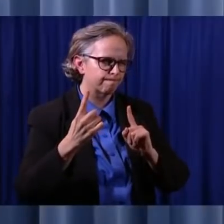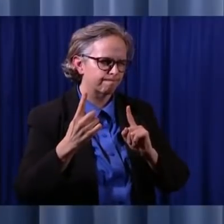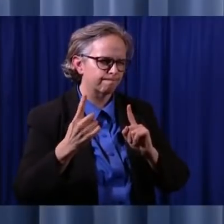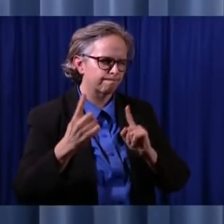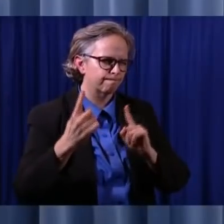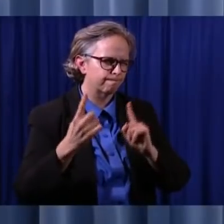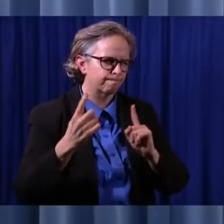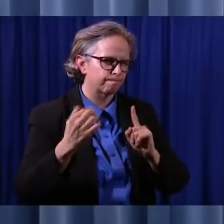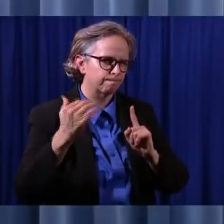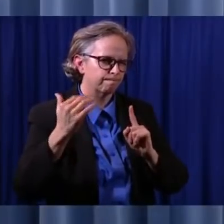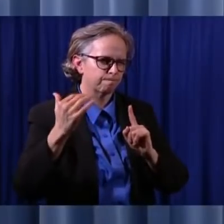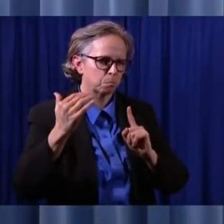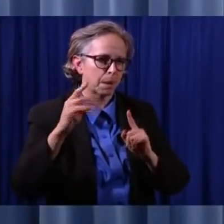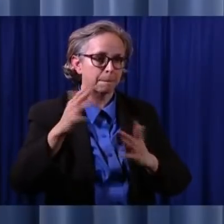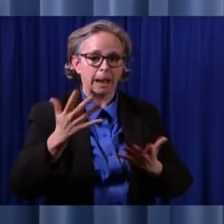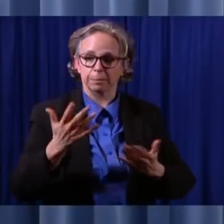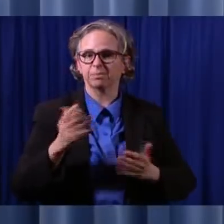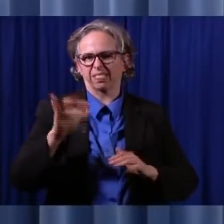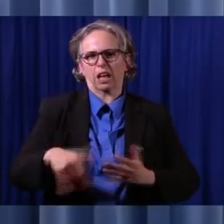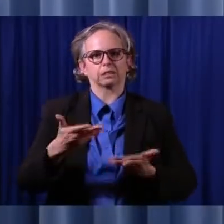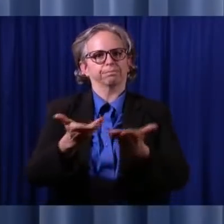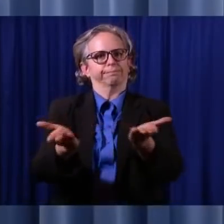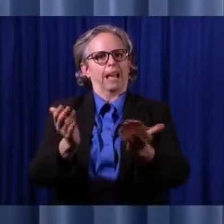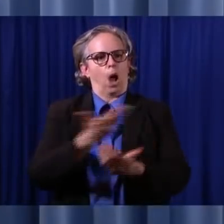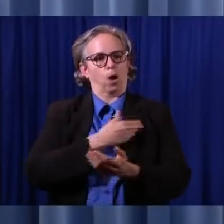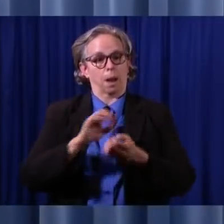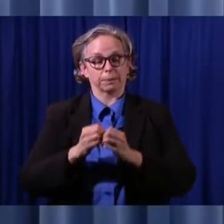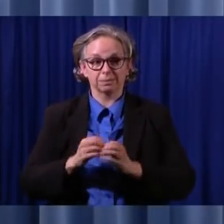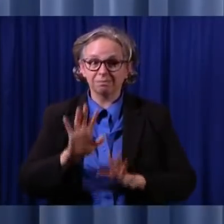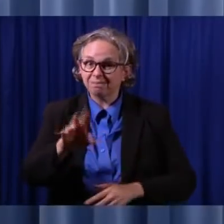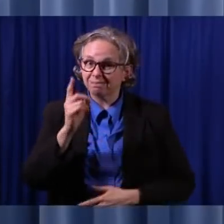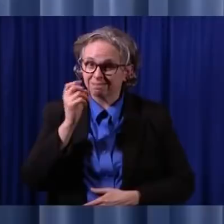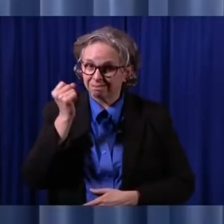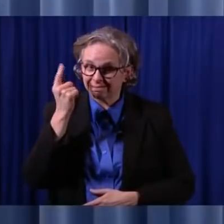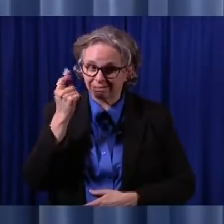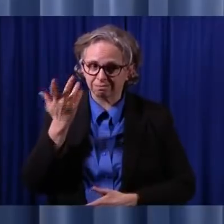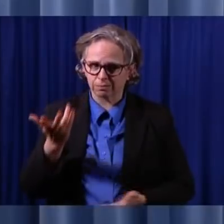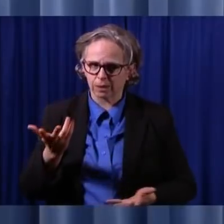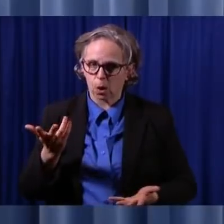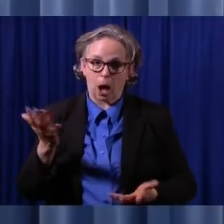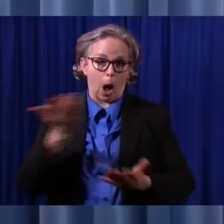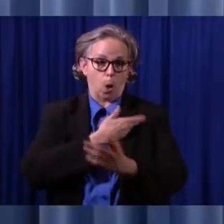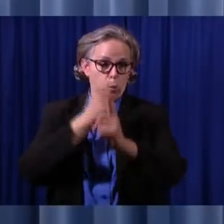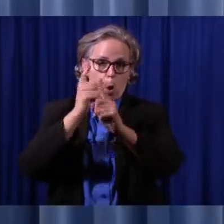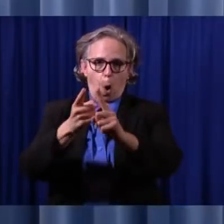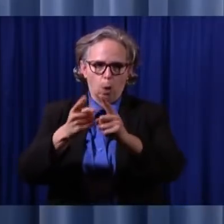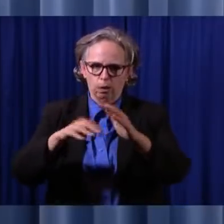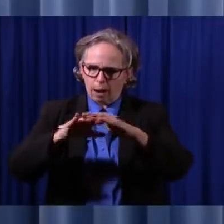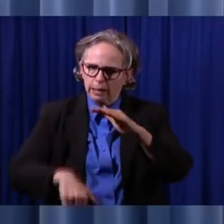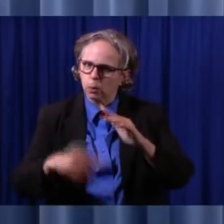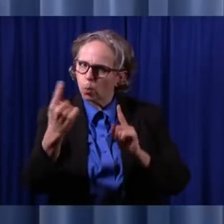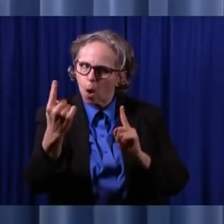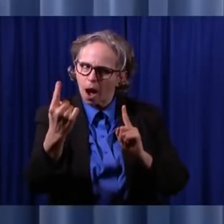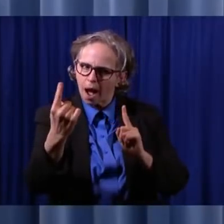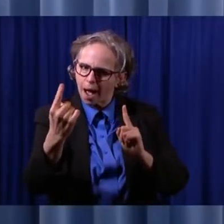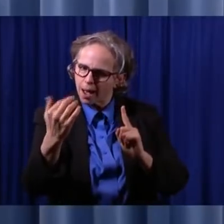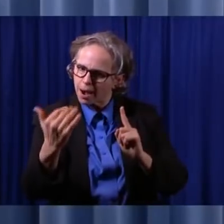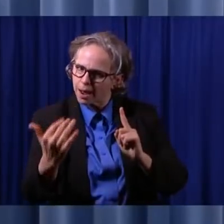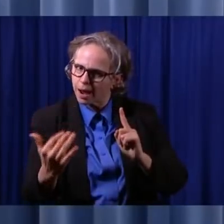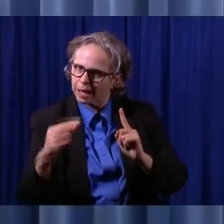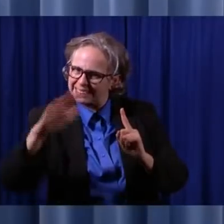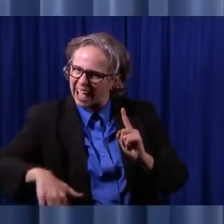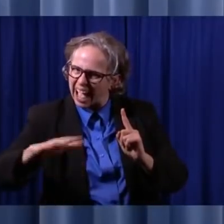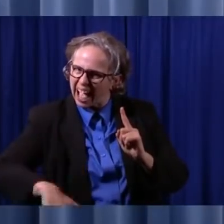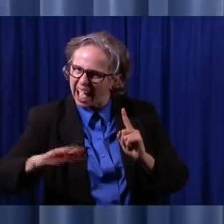are. And so you want your numbers obviously going down, and you want your numbers below 1. So again,